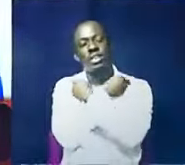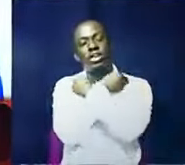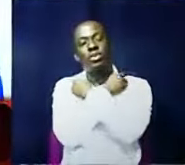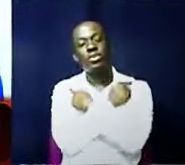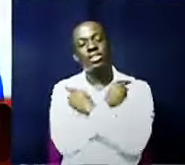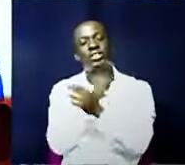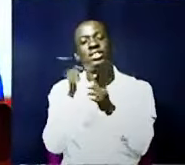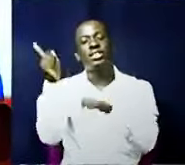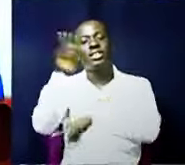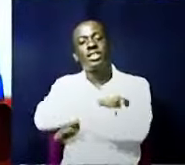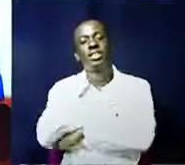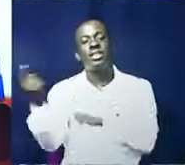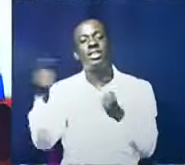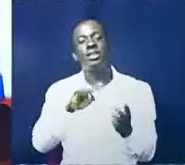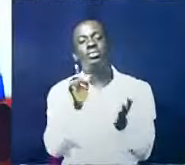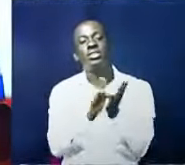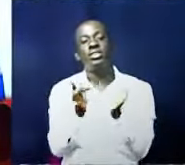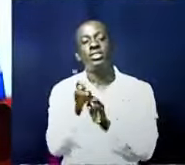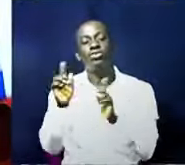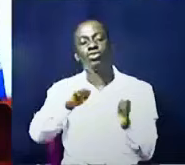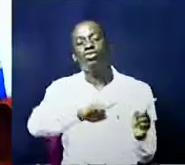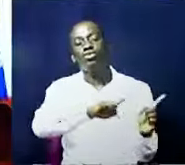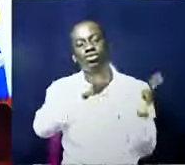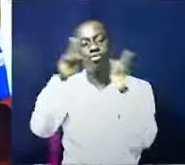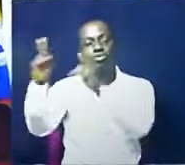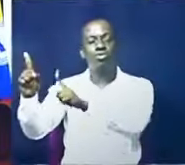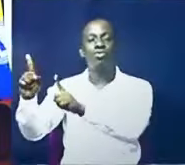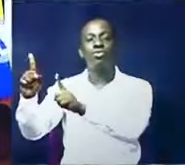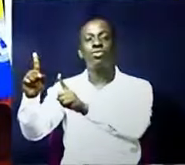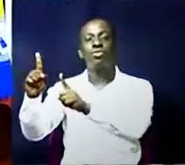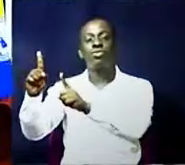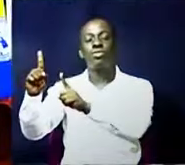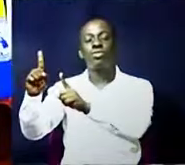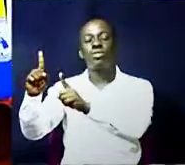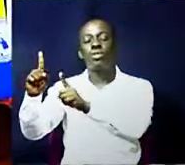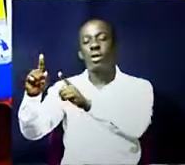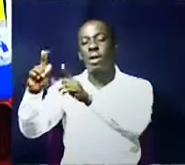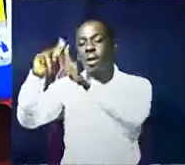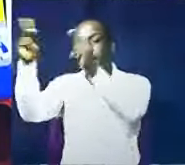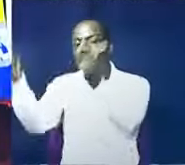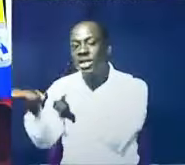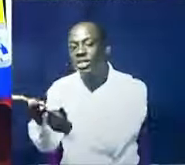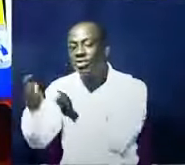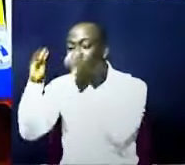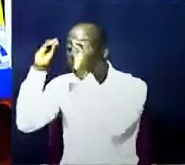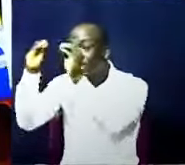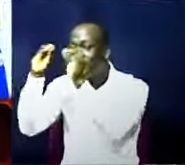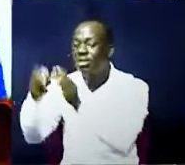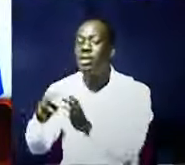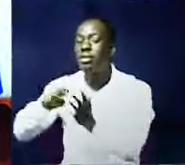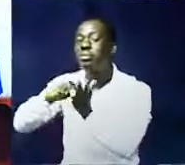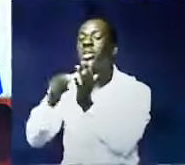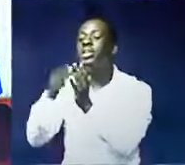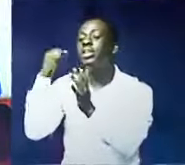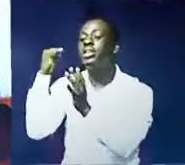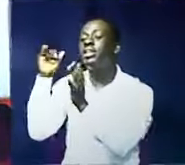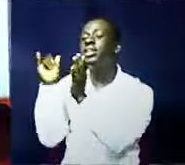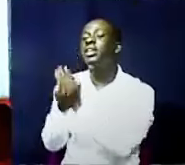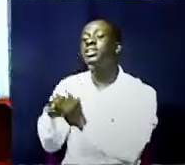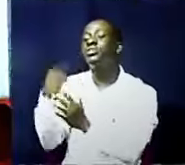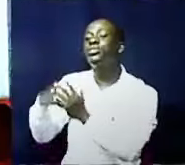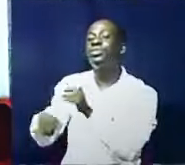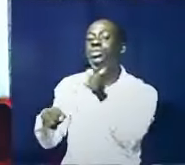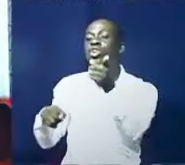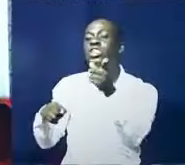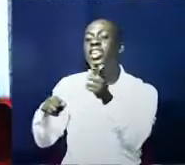So Jesus was a teacher. The next verse. The people